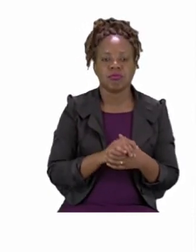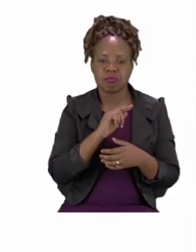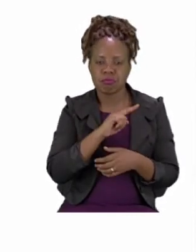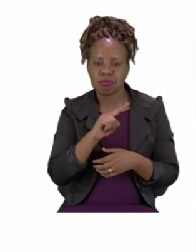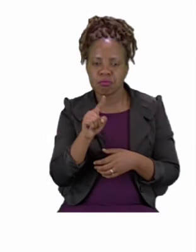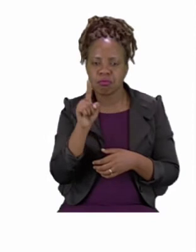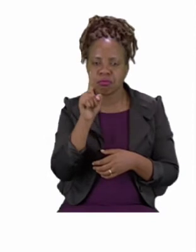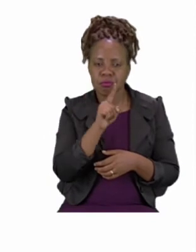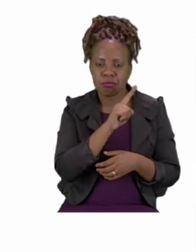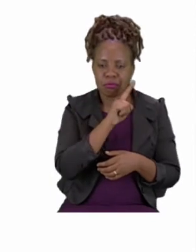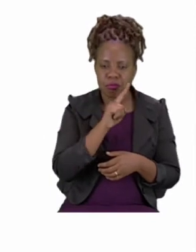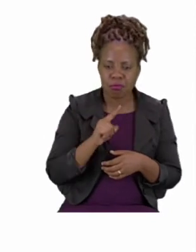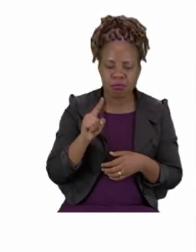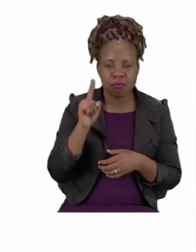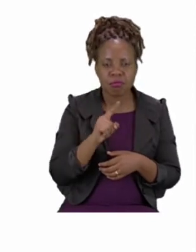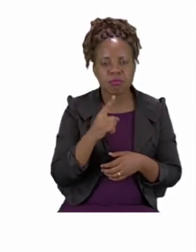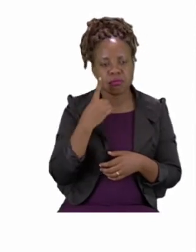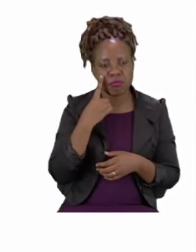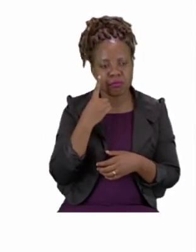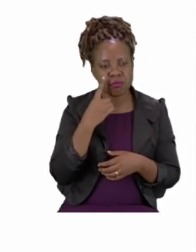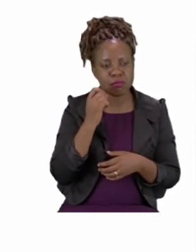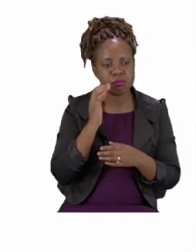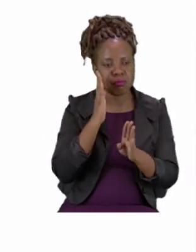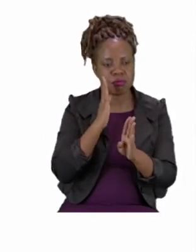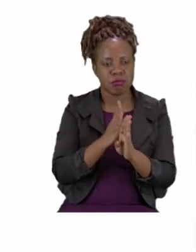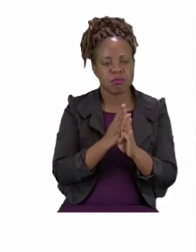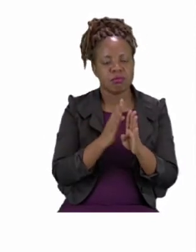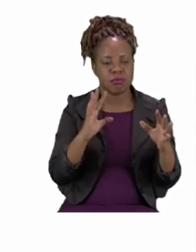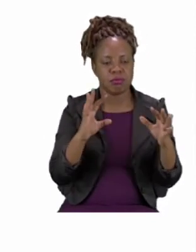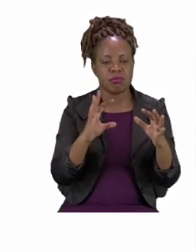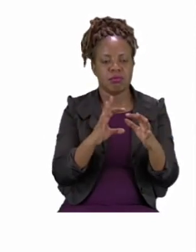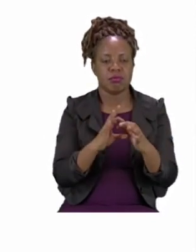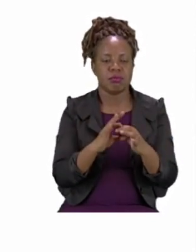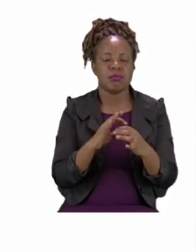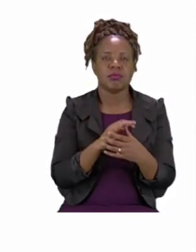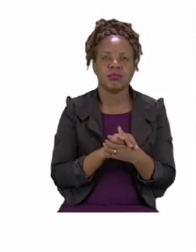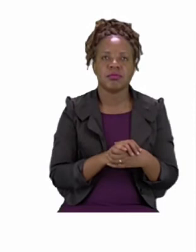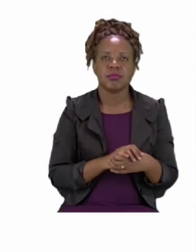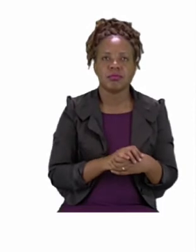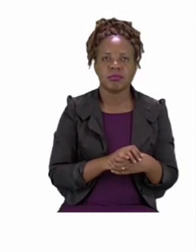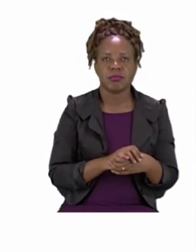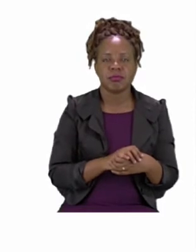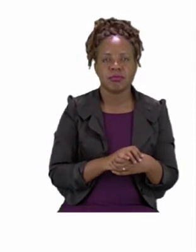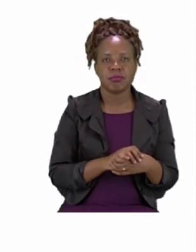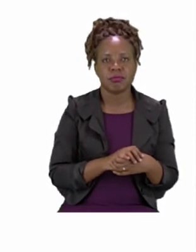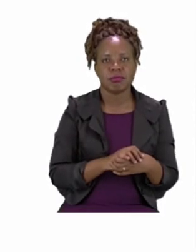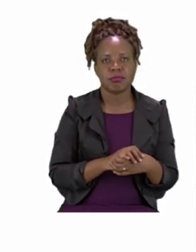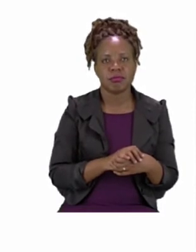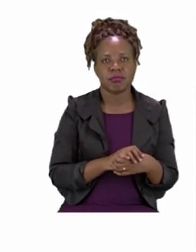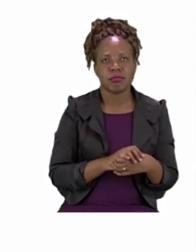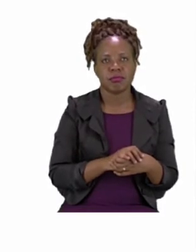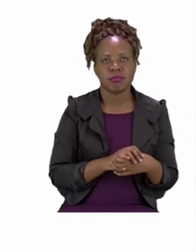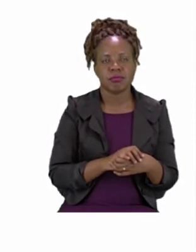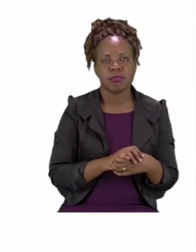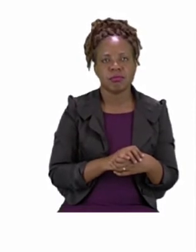have matched the correct box to the correct picture. When you are done with that, I would like you to